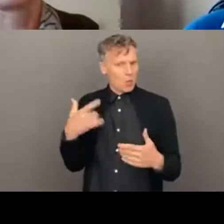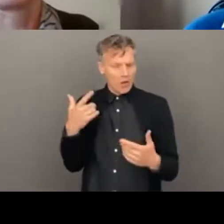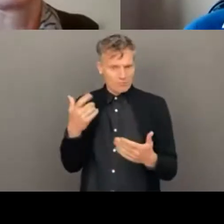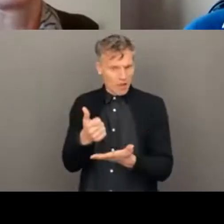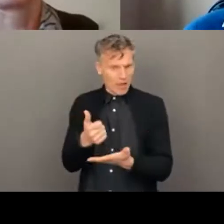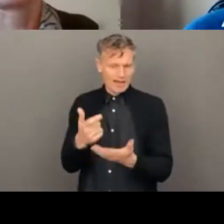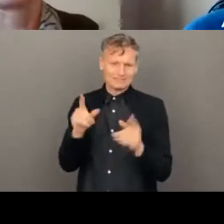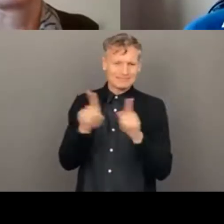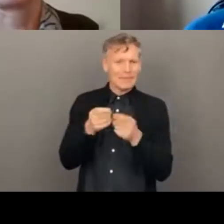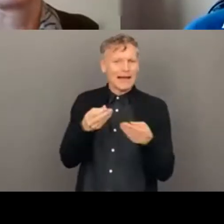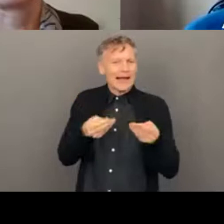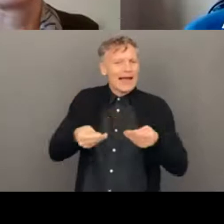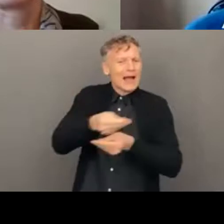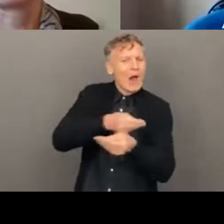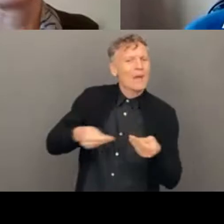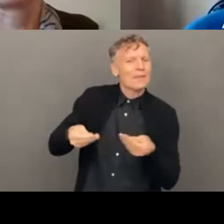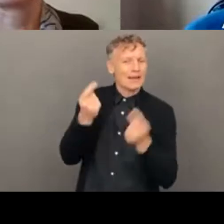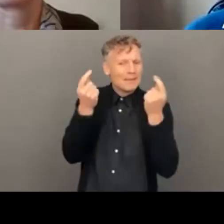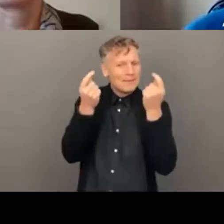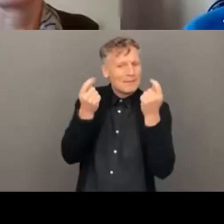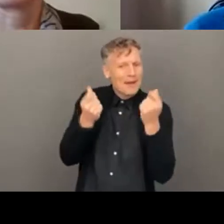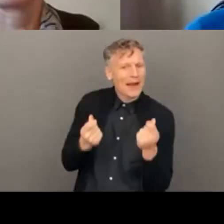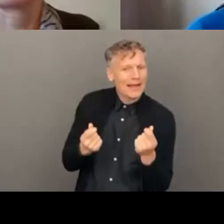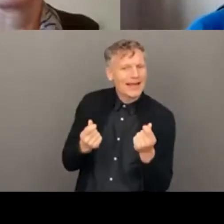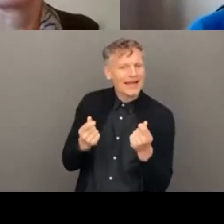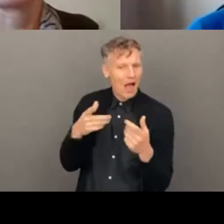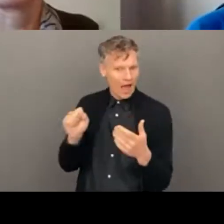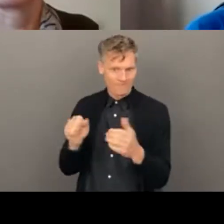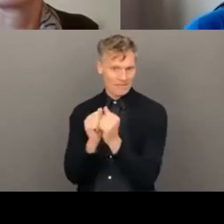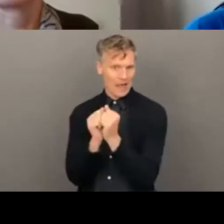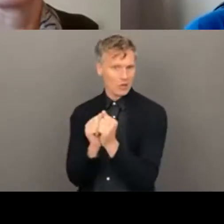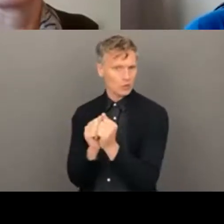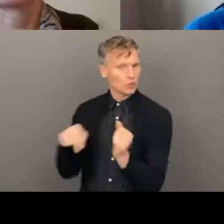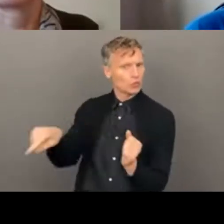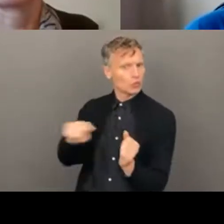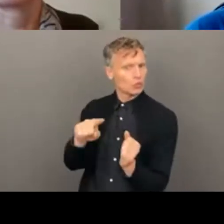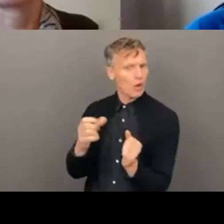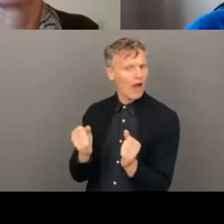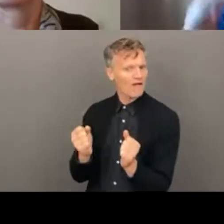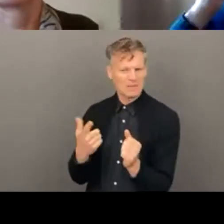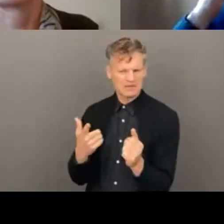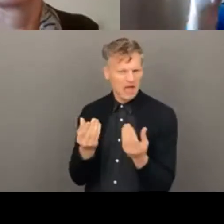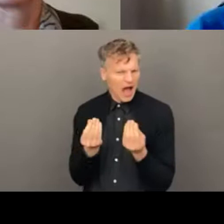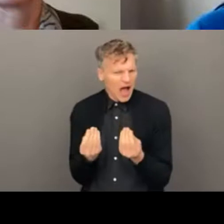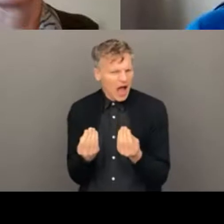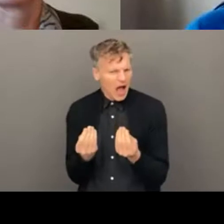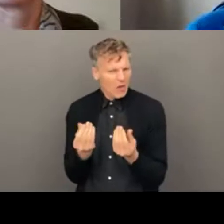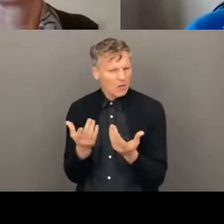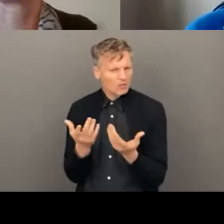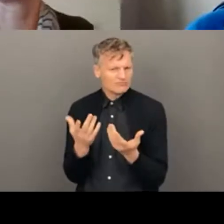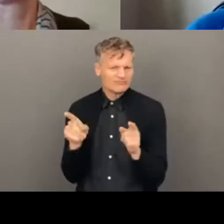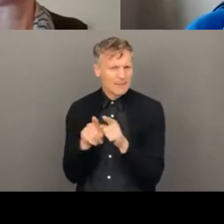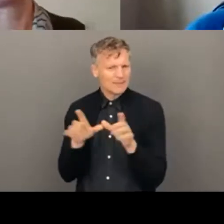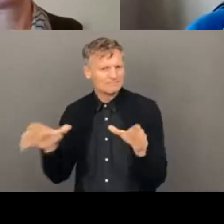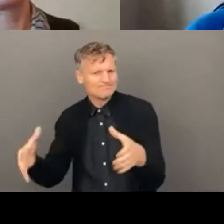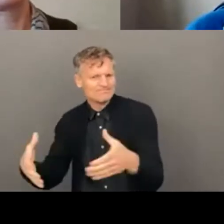Yeah, thanks, Shane. I think my first observation would be around mindset, our attitude.